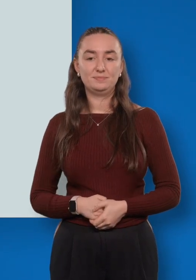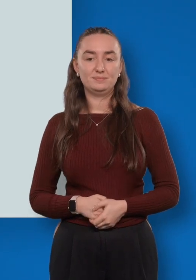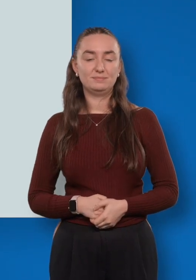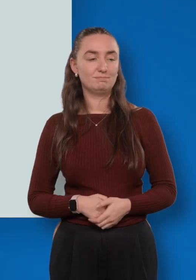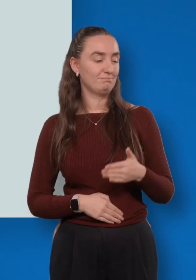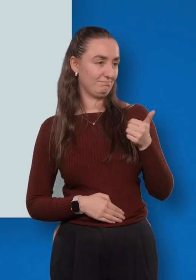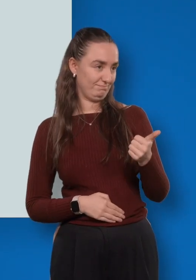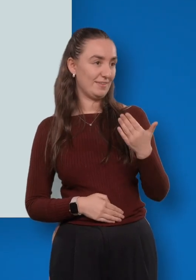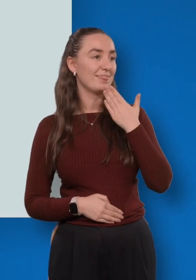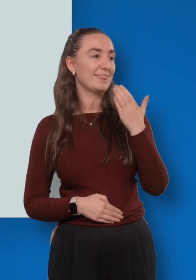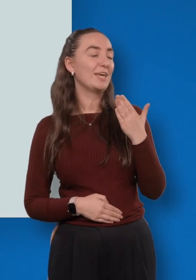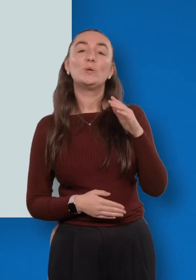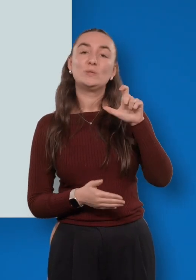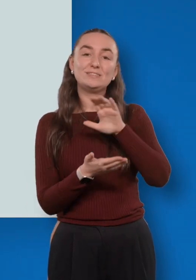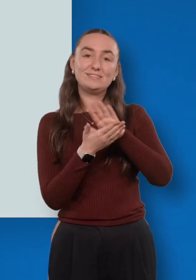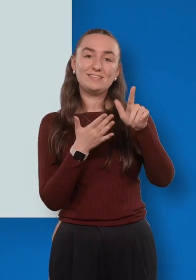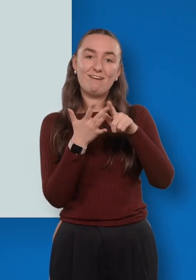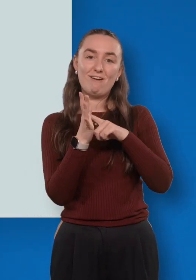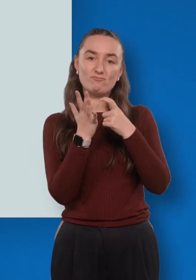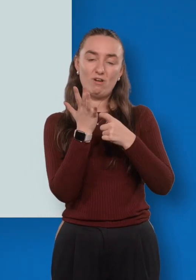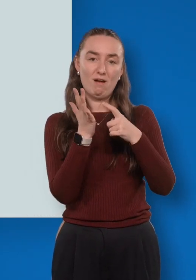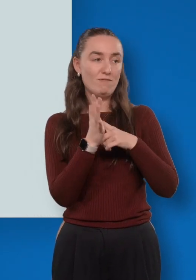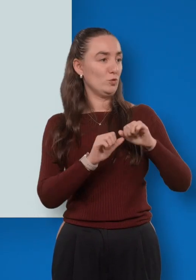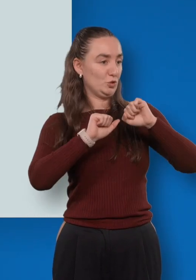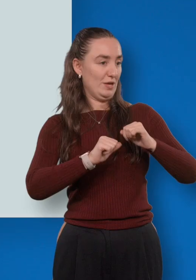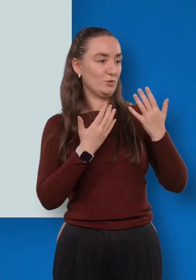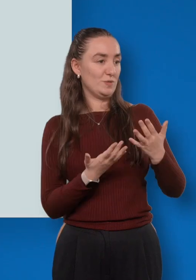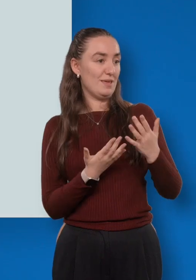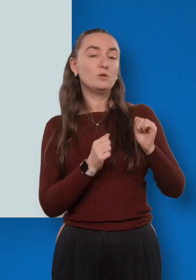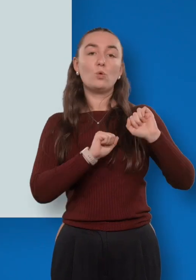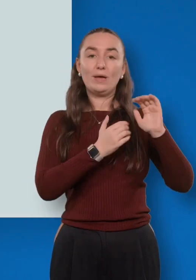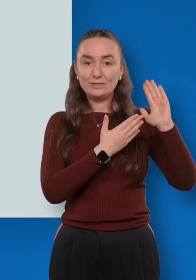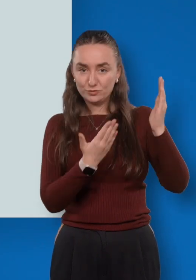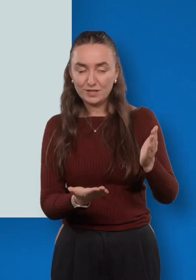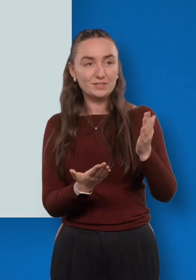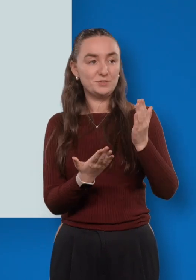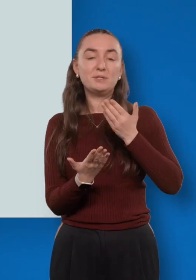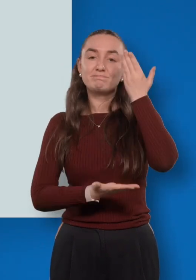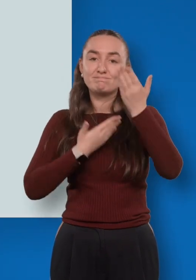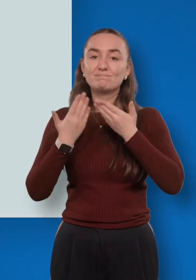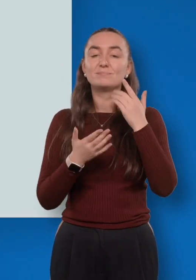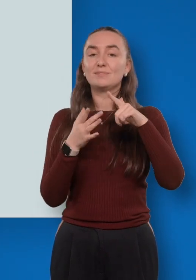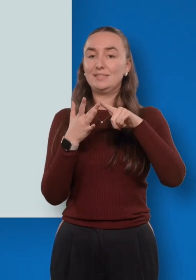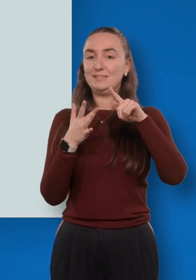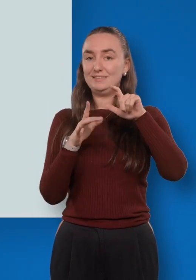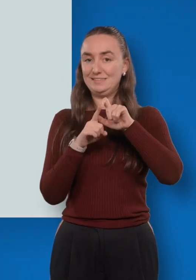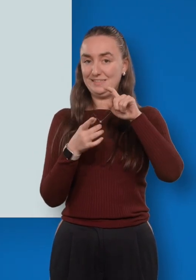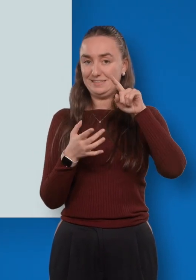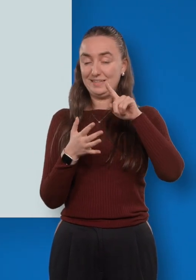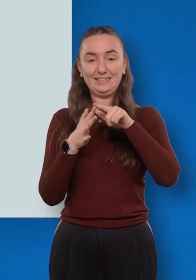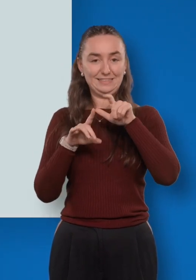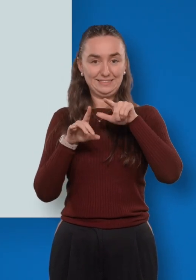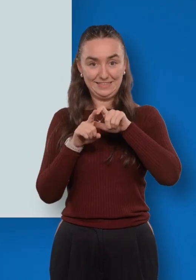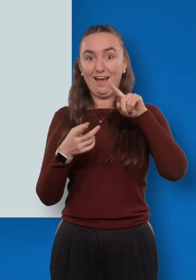Thanks, Chiara. Thanks for chairing today and for the introduction and the overview of EDI, the EDI